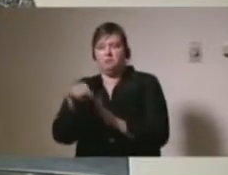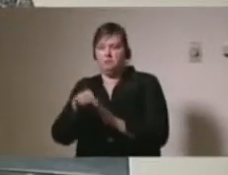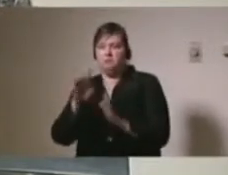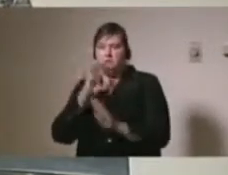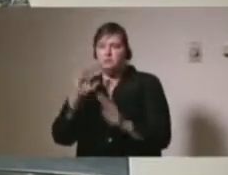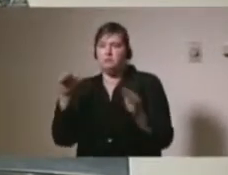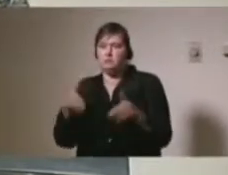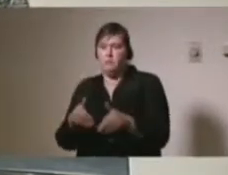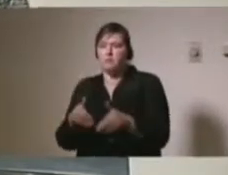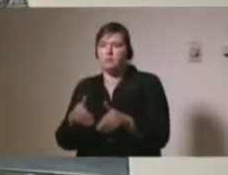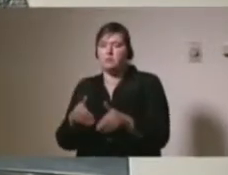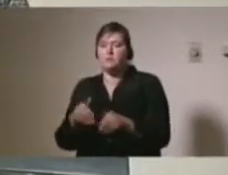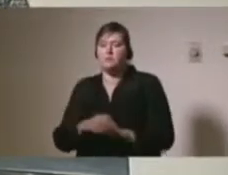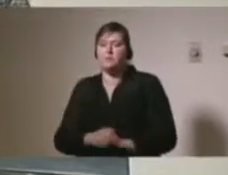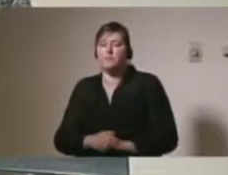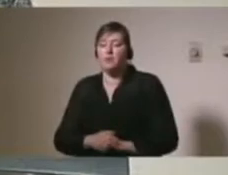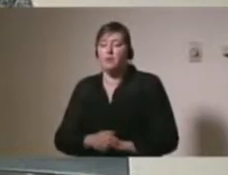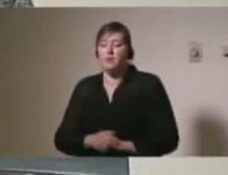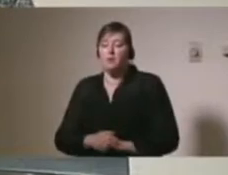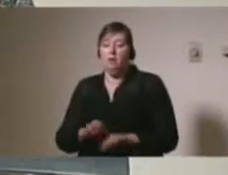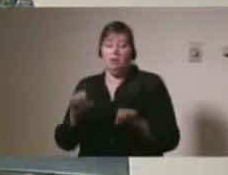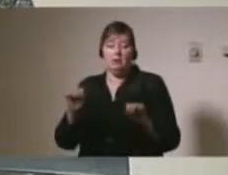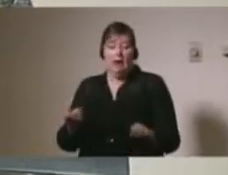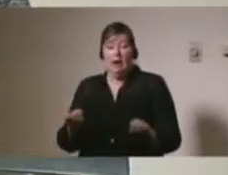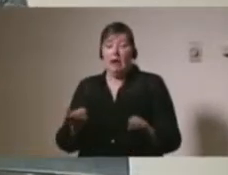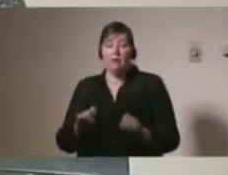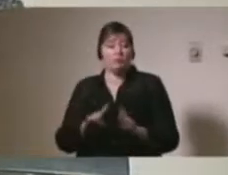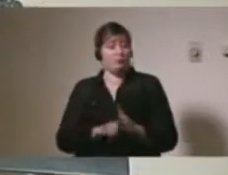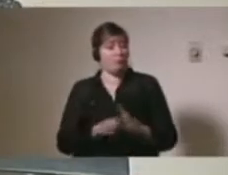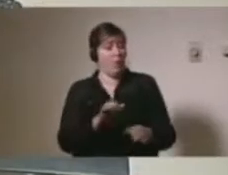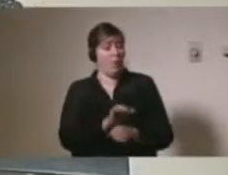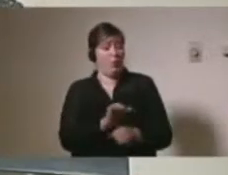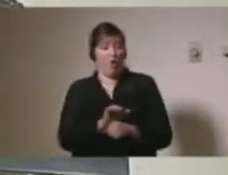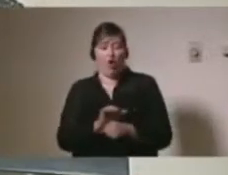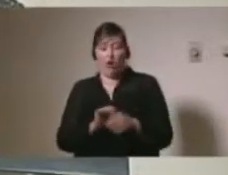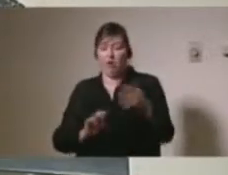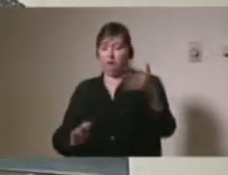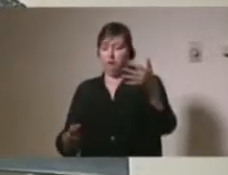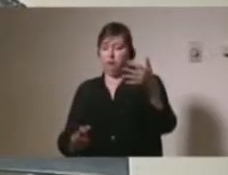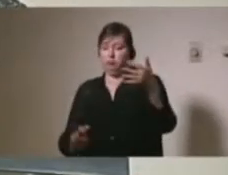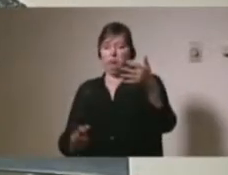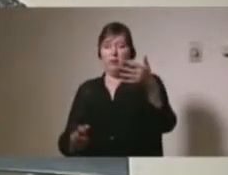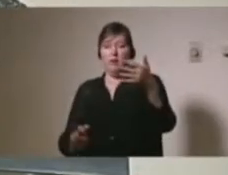You can be at the bottom of the ladder in the post office and